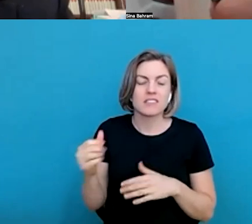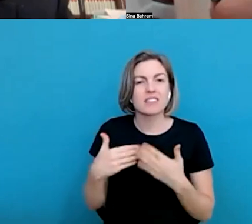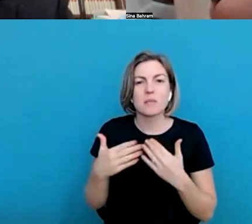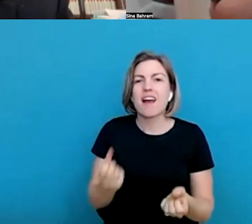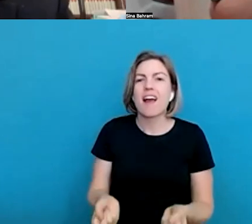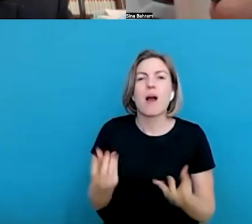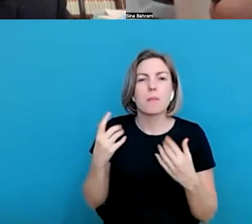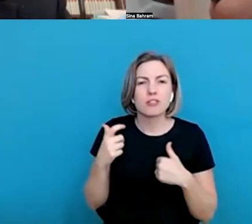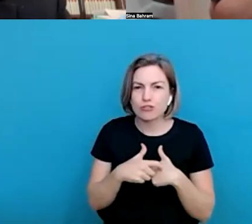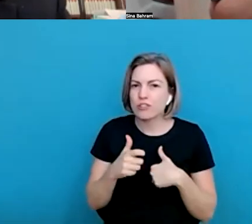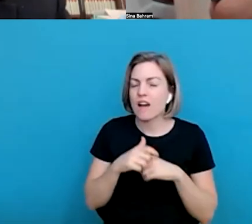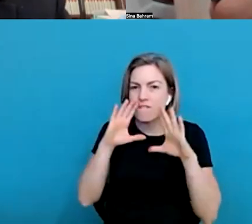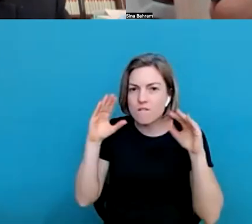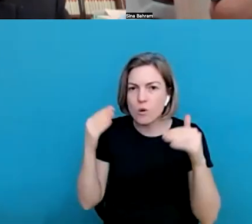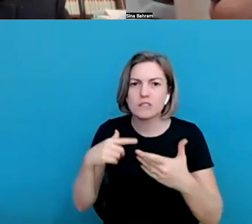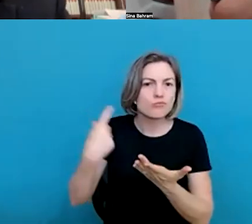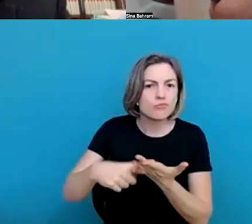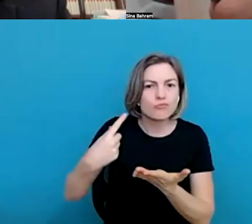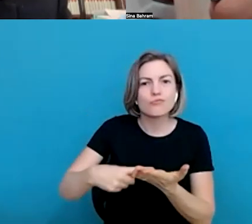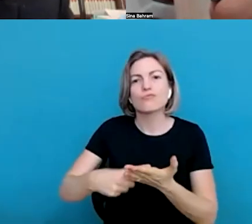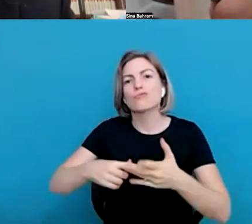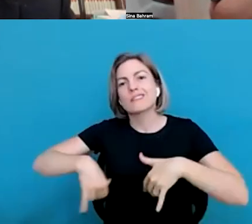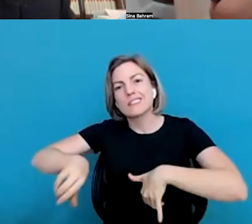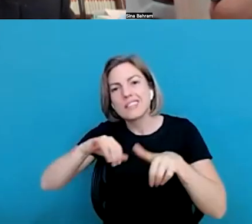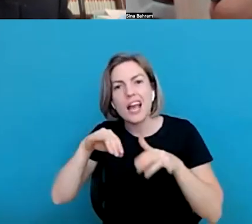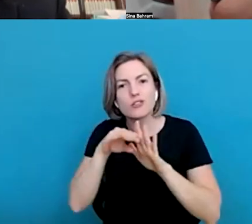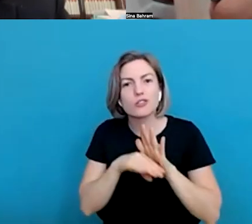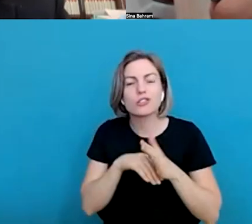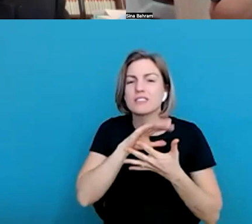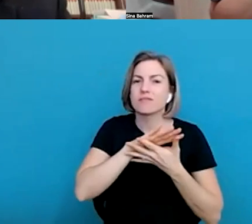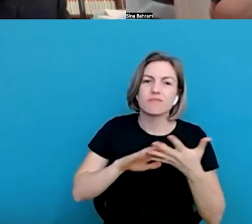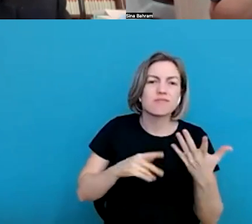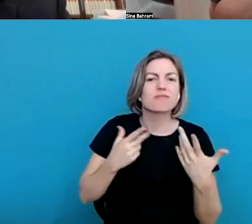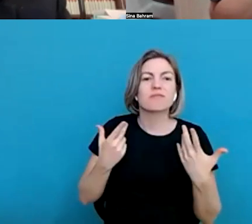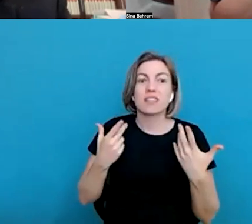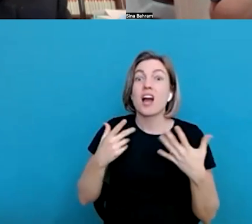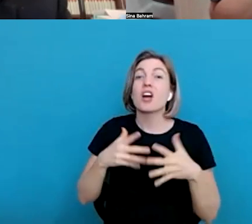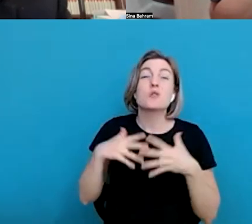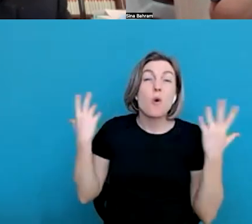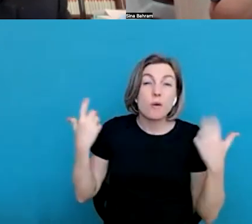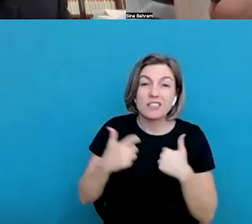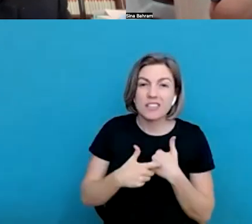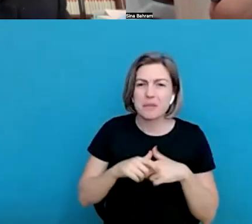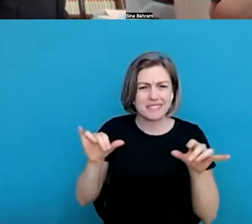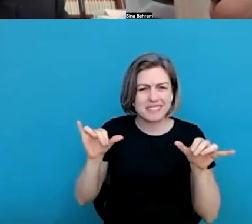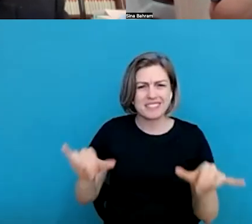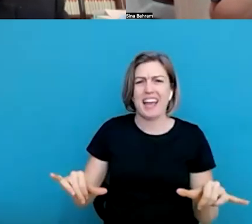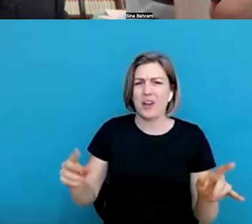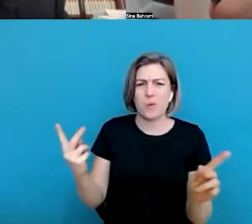time has been spent in discussions and standards and everything else on that group than any other, and it's still the worst served.